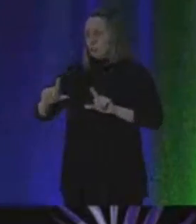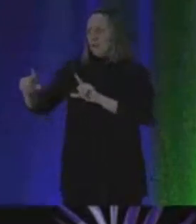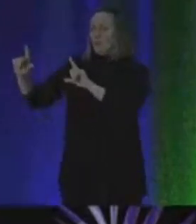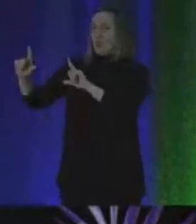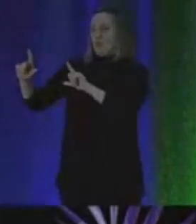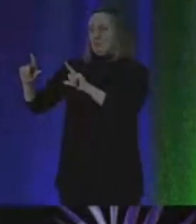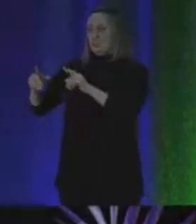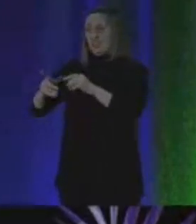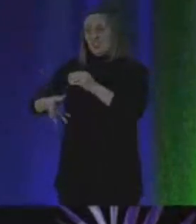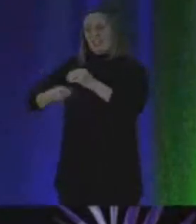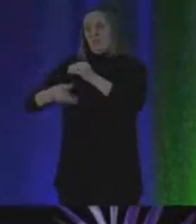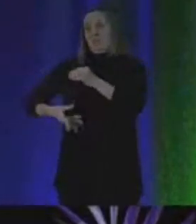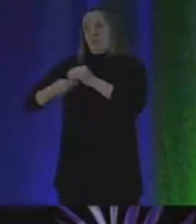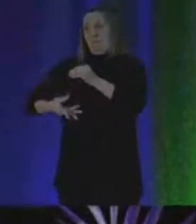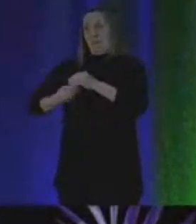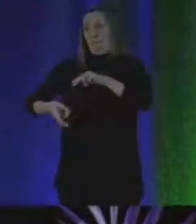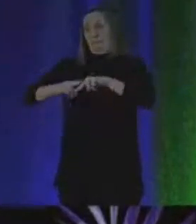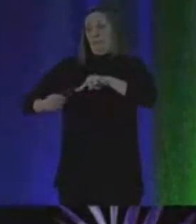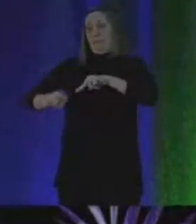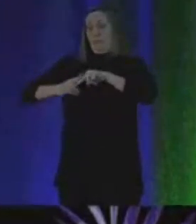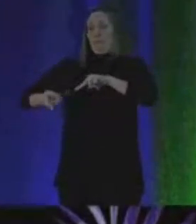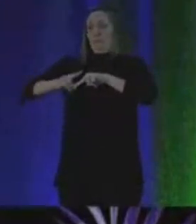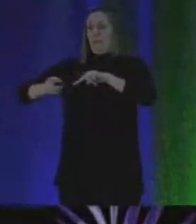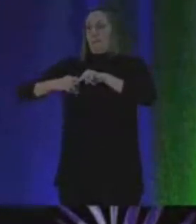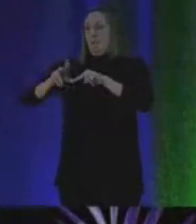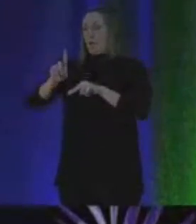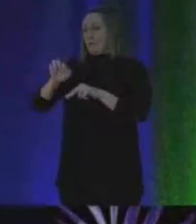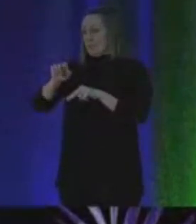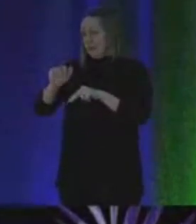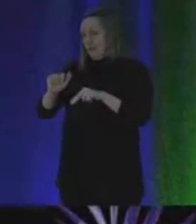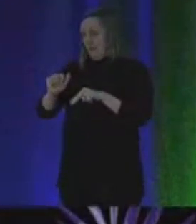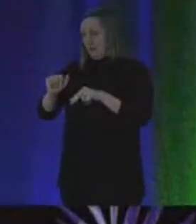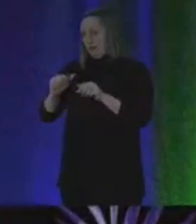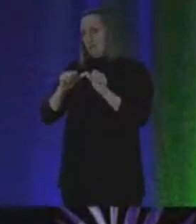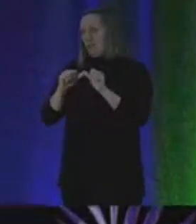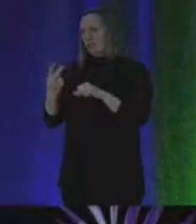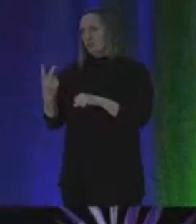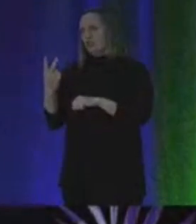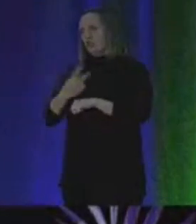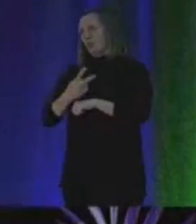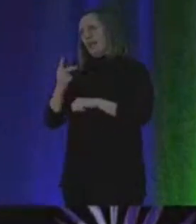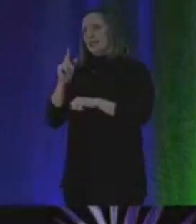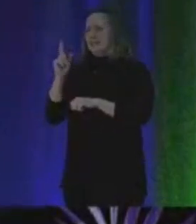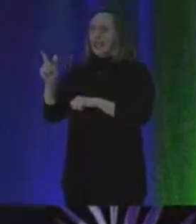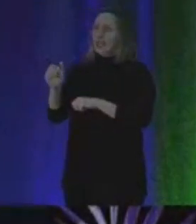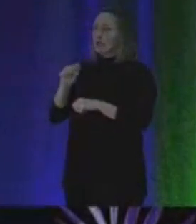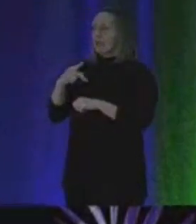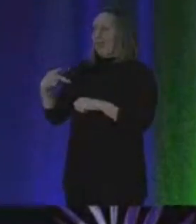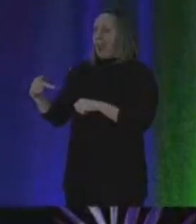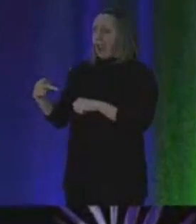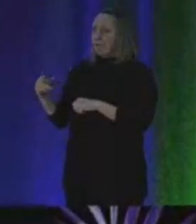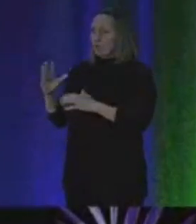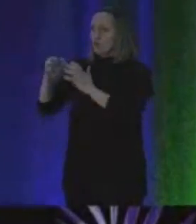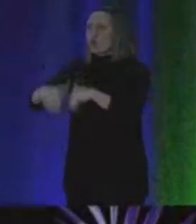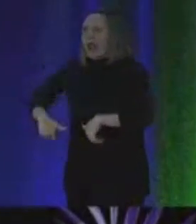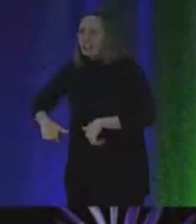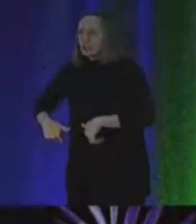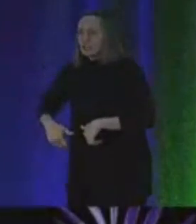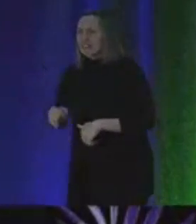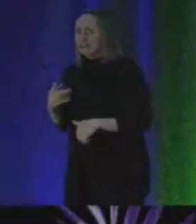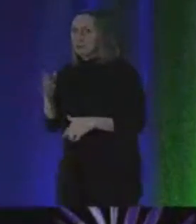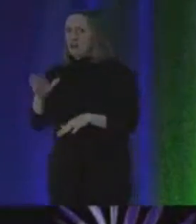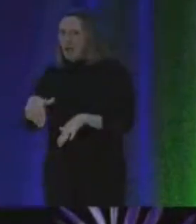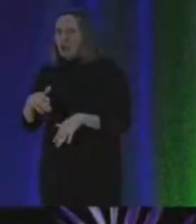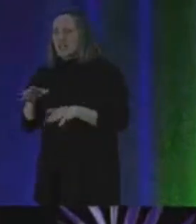just going to continue to build up data, and then 2 days later the app crashes and somebody's doing something super important, and you get yelled